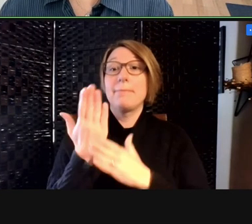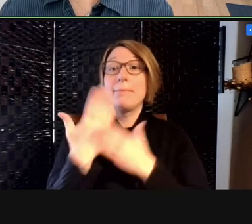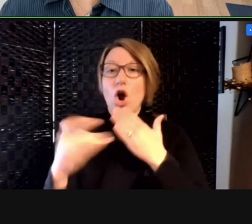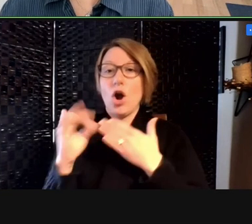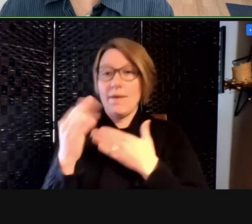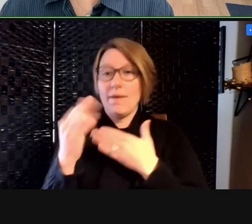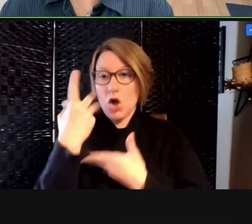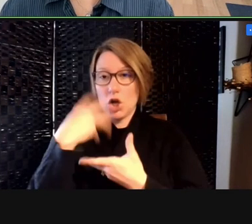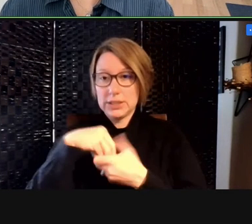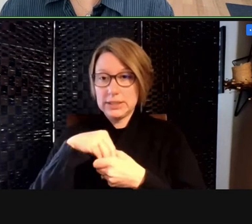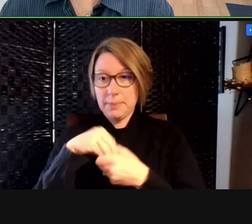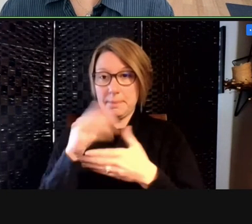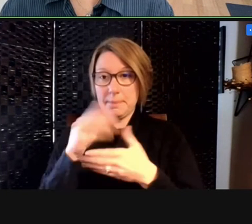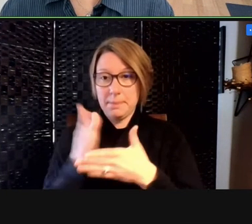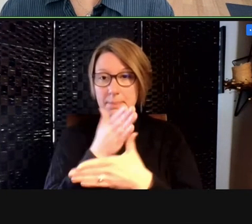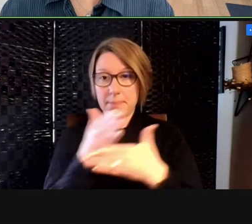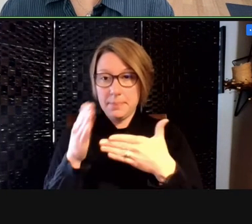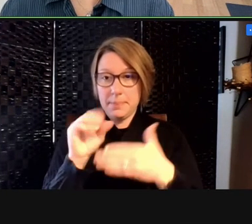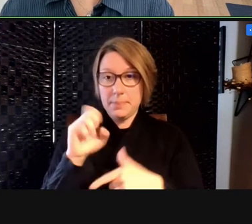and